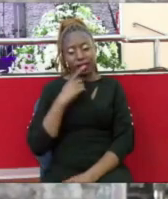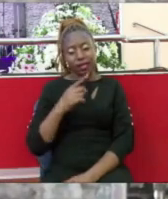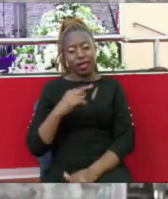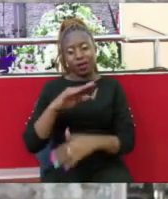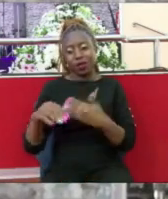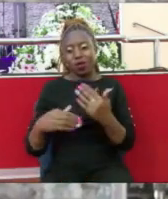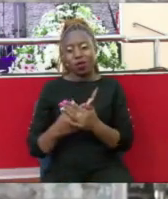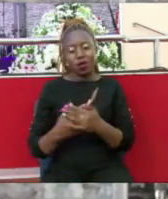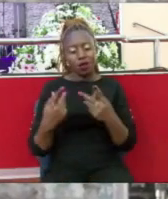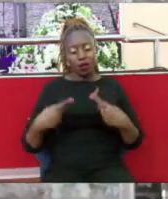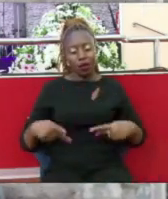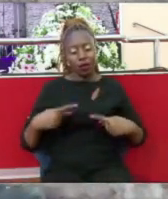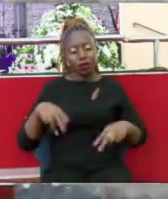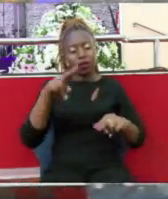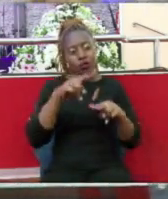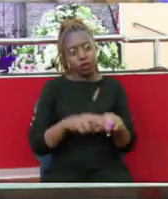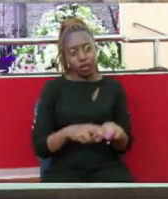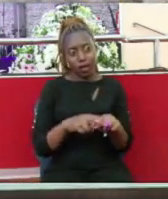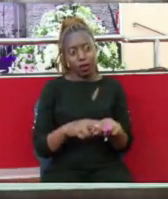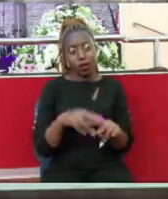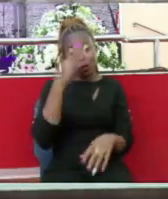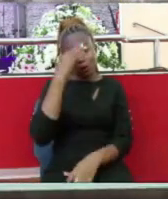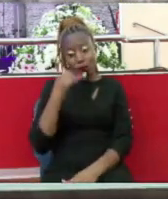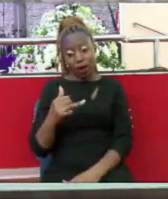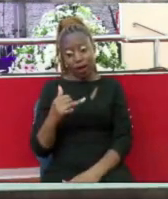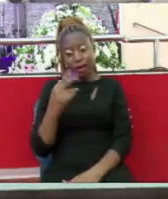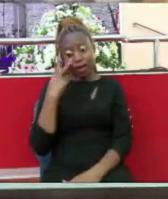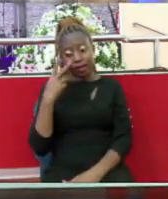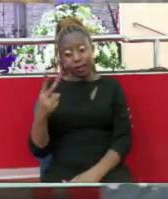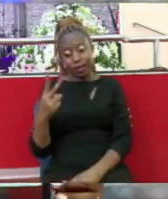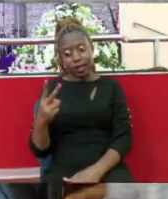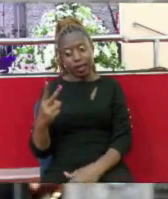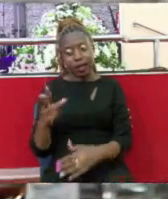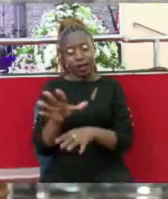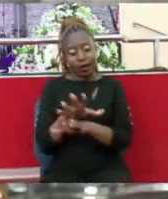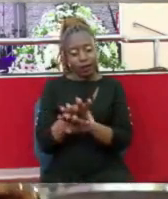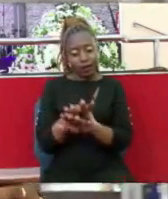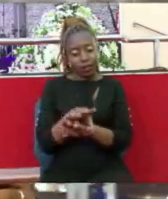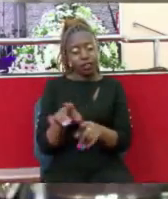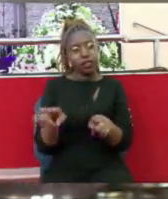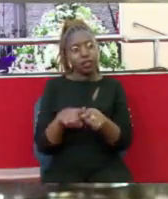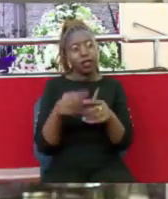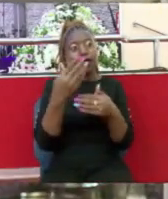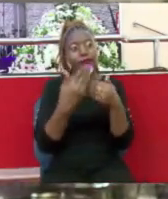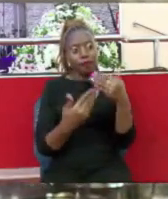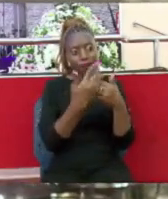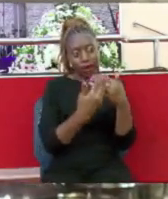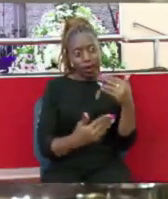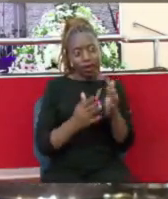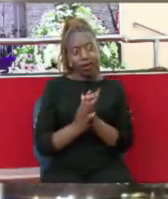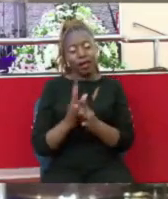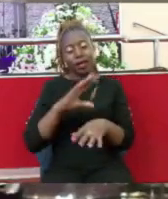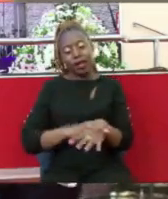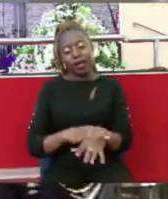watu waketi. Because now he can see fish. Kwa sababu anaona samaki. He can see bread. Na anaona mikate. And he held the fish. Na akashika